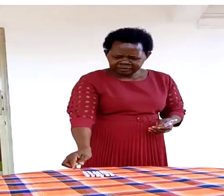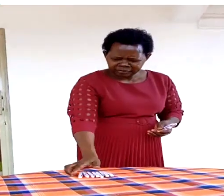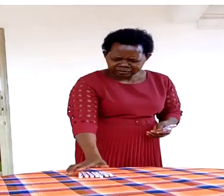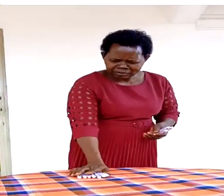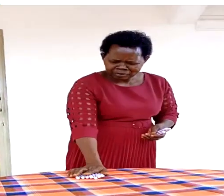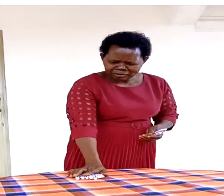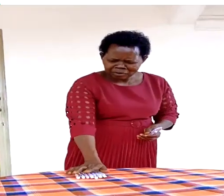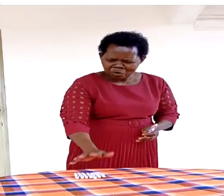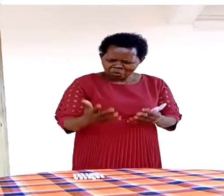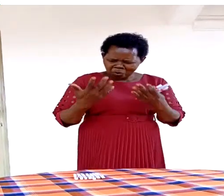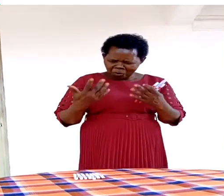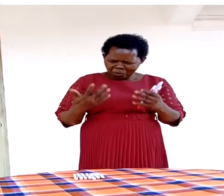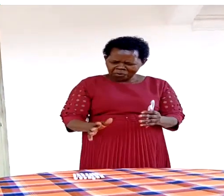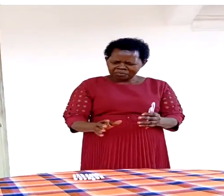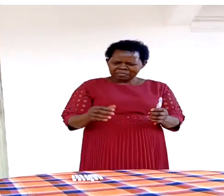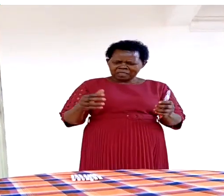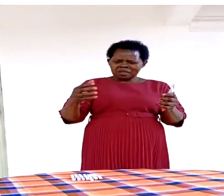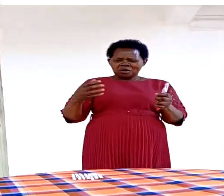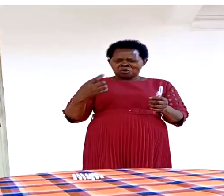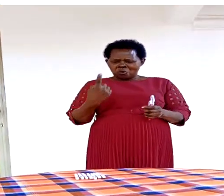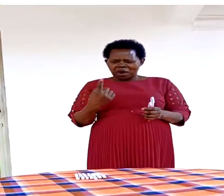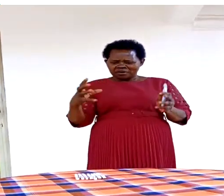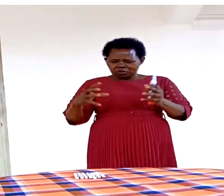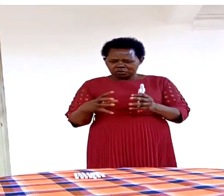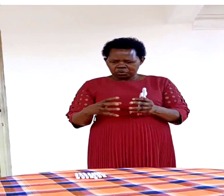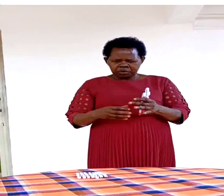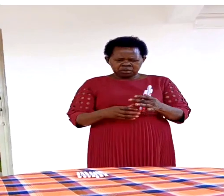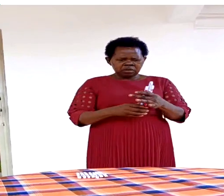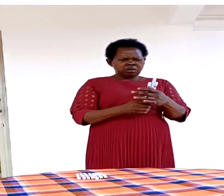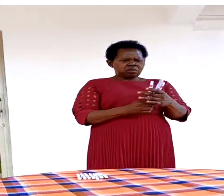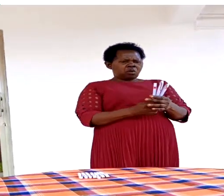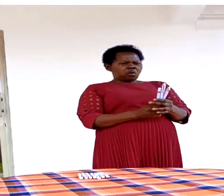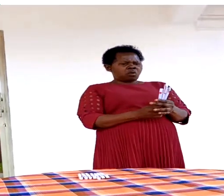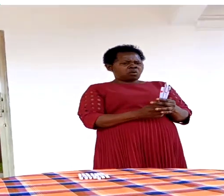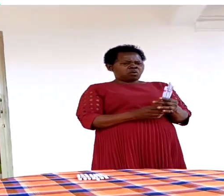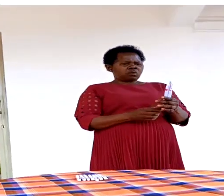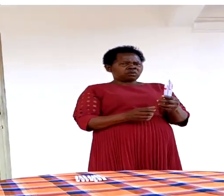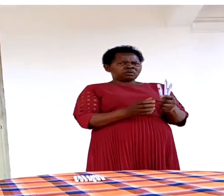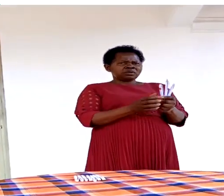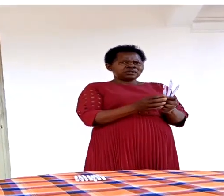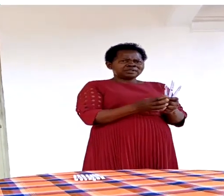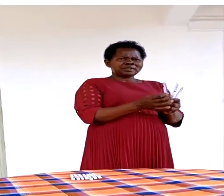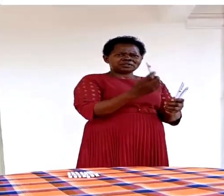seven, eight. That has made one group.